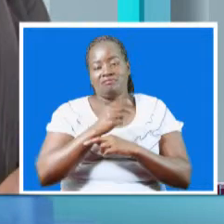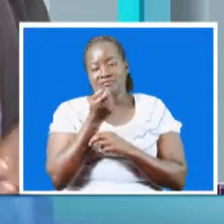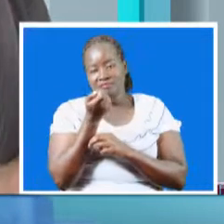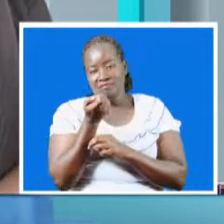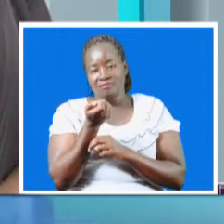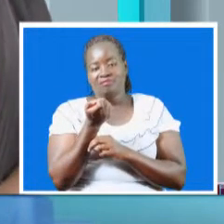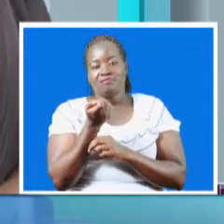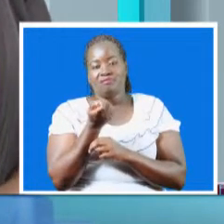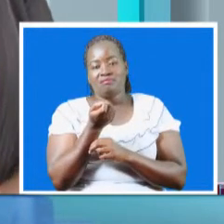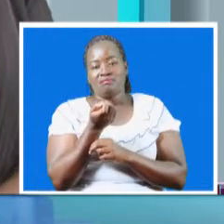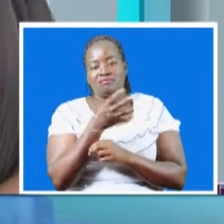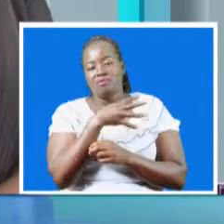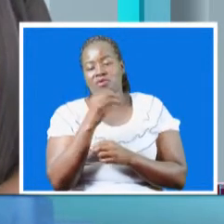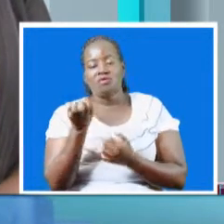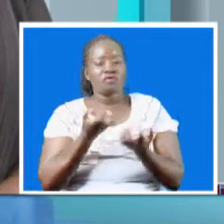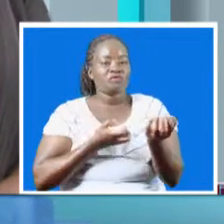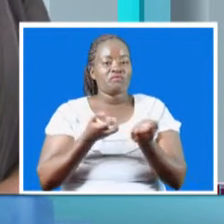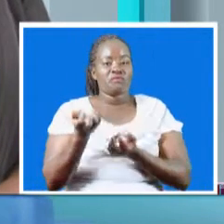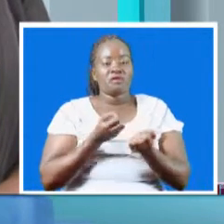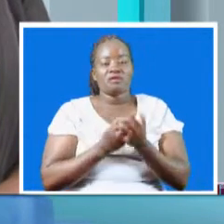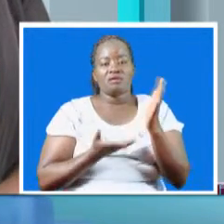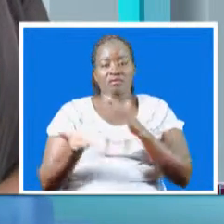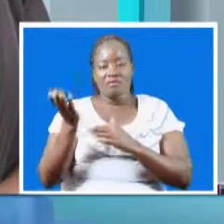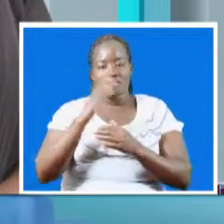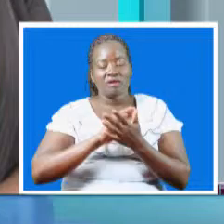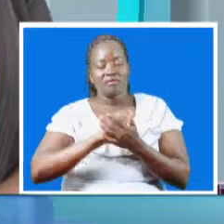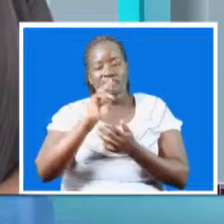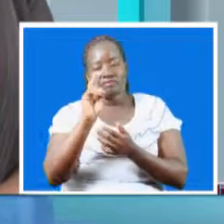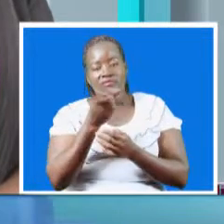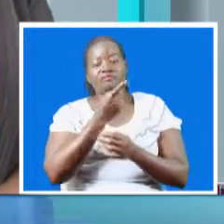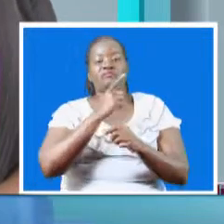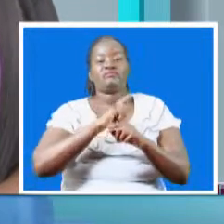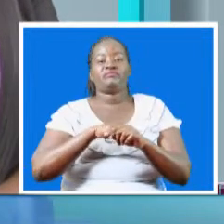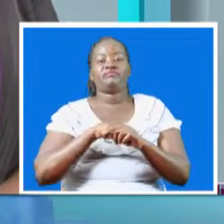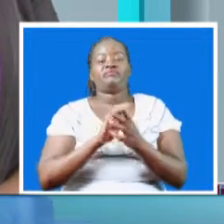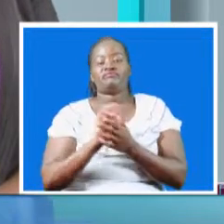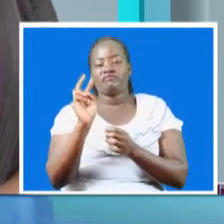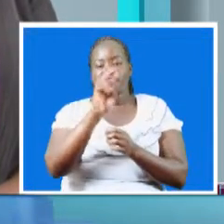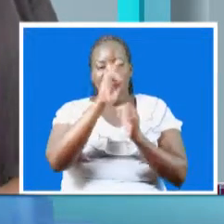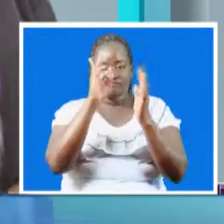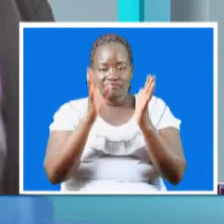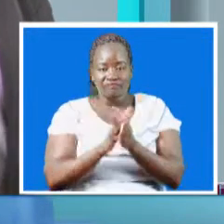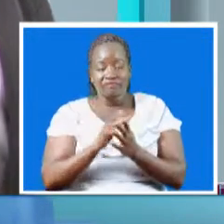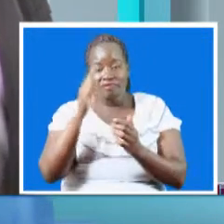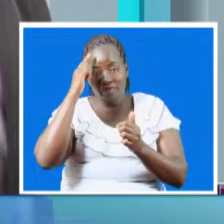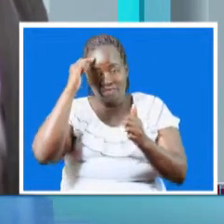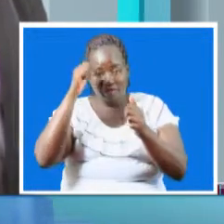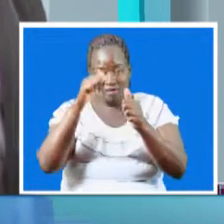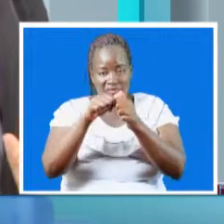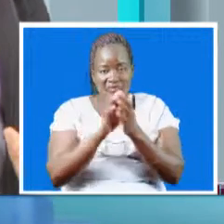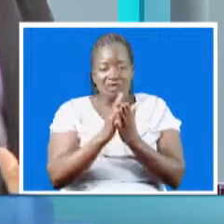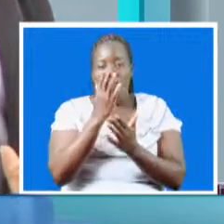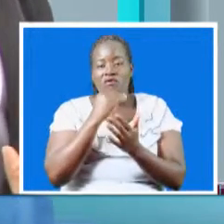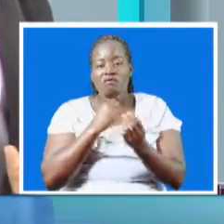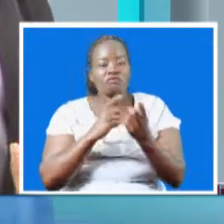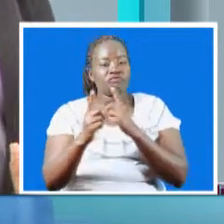kwamba gũikĩria oro hanini tũgĩthiĩ mwena ũrĩa ũngĩ wa wonjoria tũgĩcokereria na ikereka rĩa kerĩ. Na mwĩrorĩri tũgakũririkania atĩ ũngĩenda gũkorwo